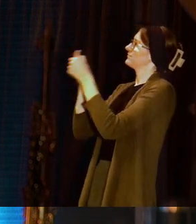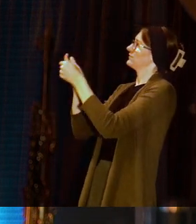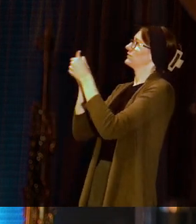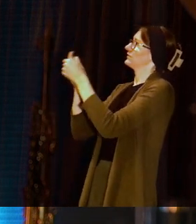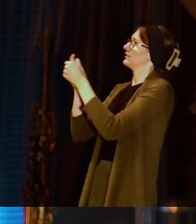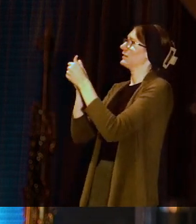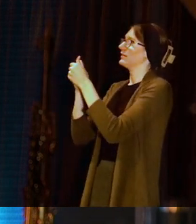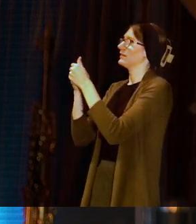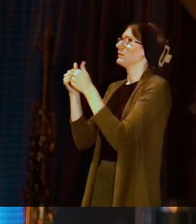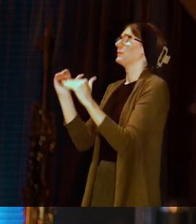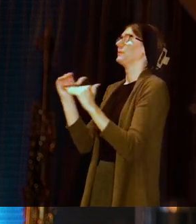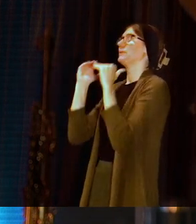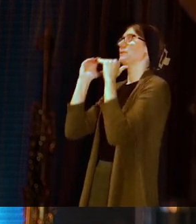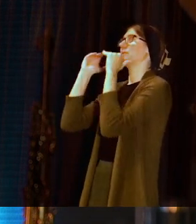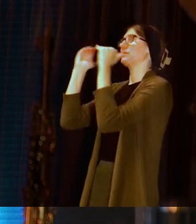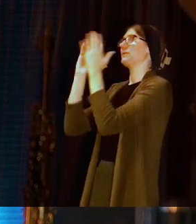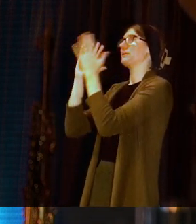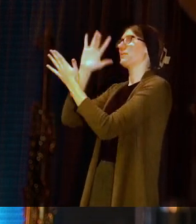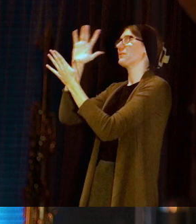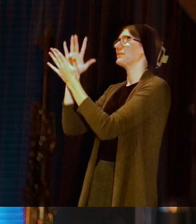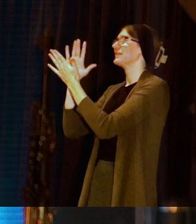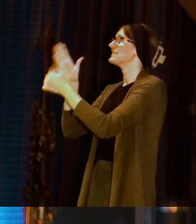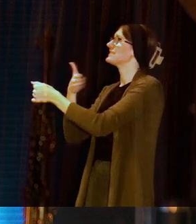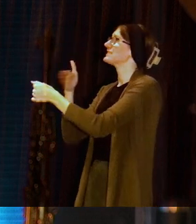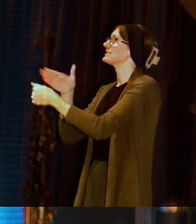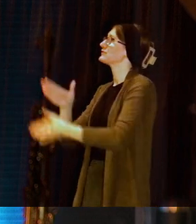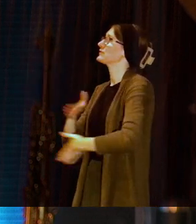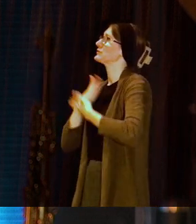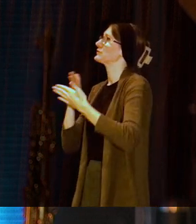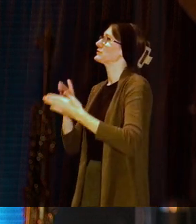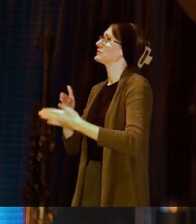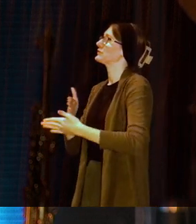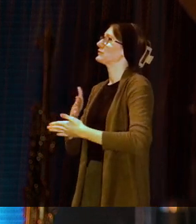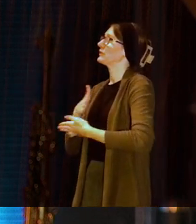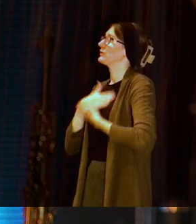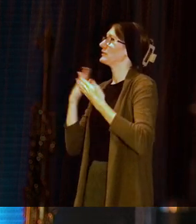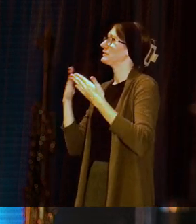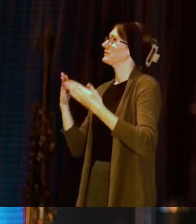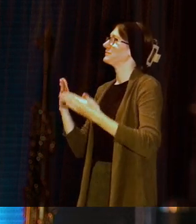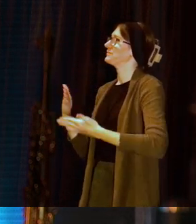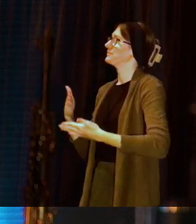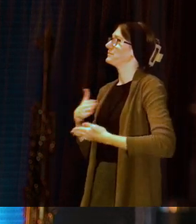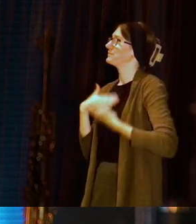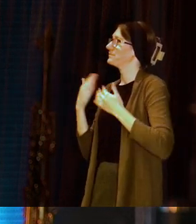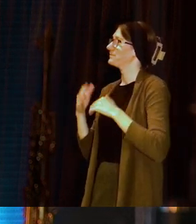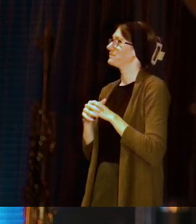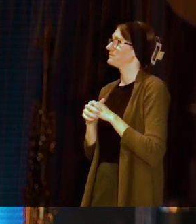in glory. Let them sing for joy on their beds.